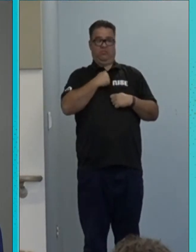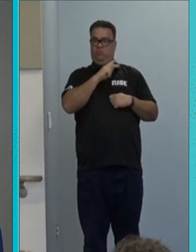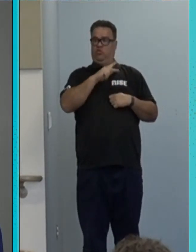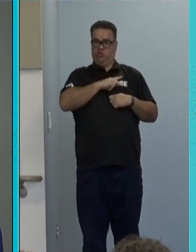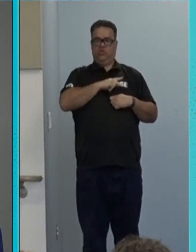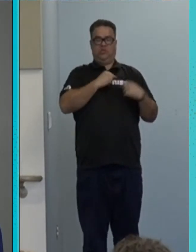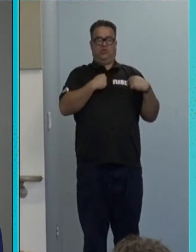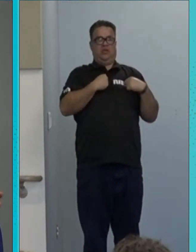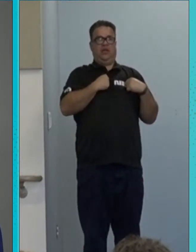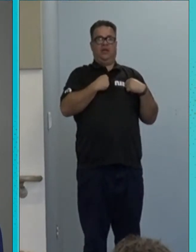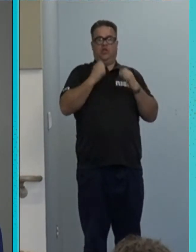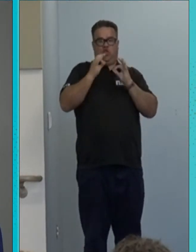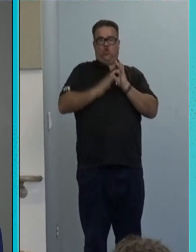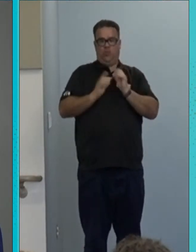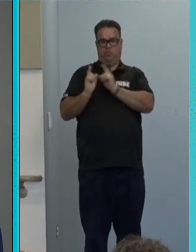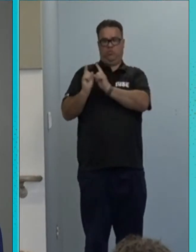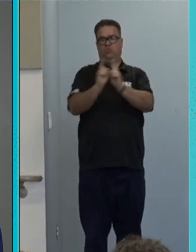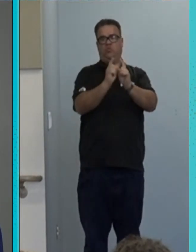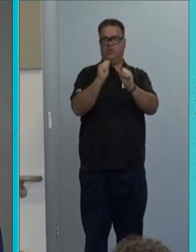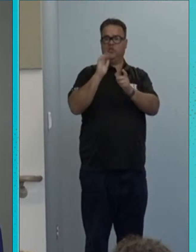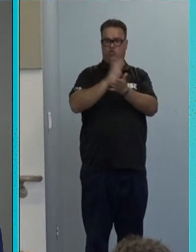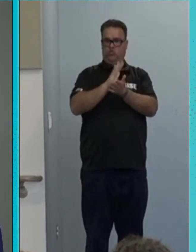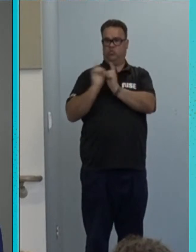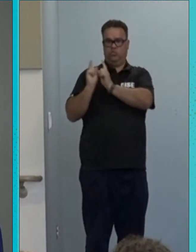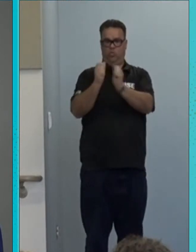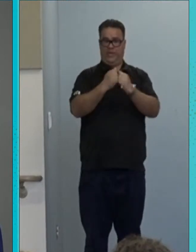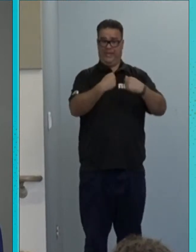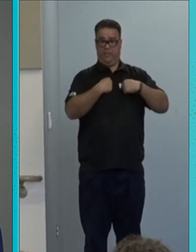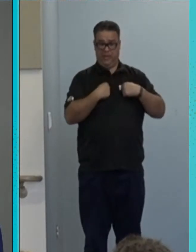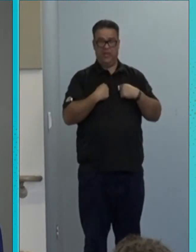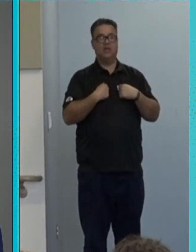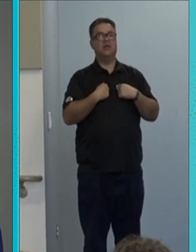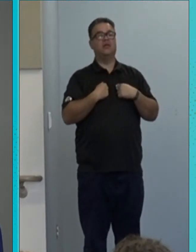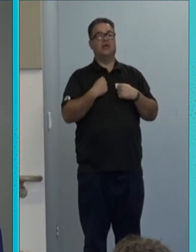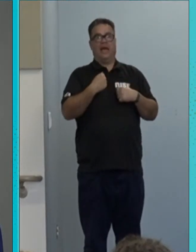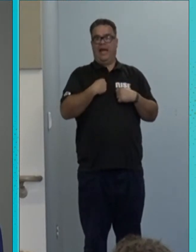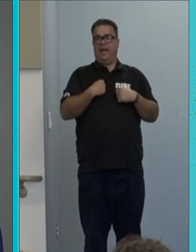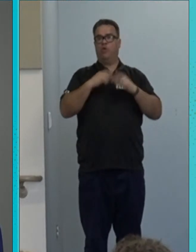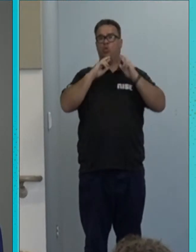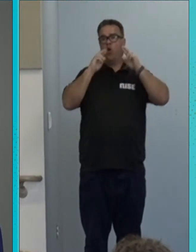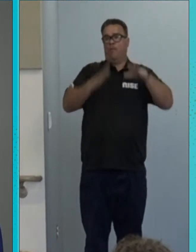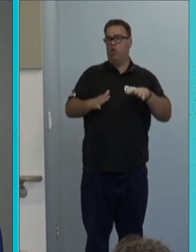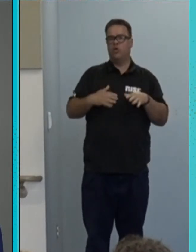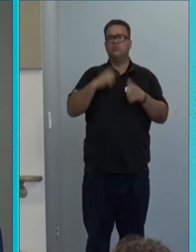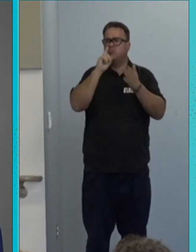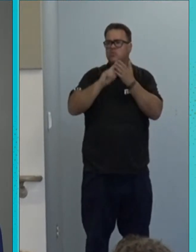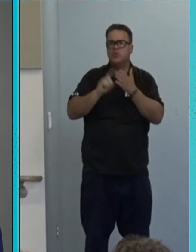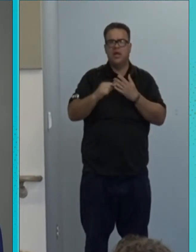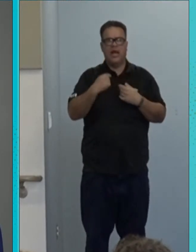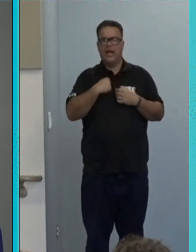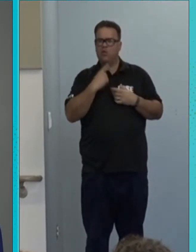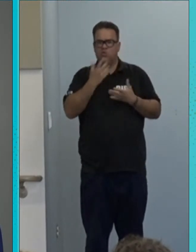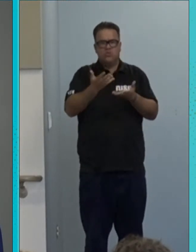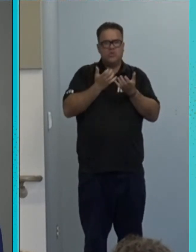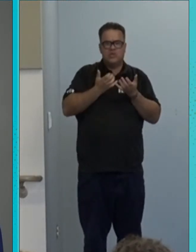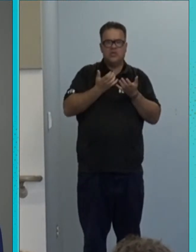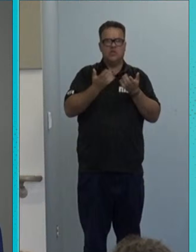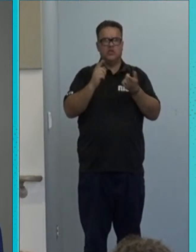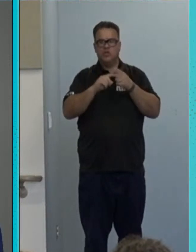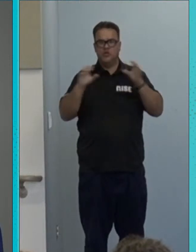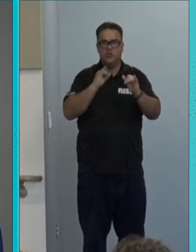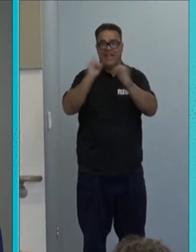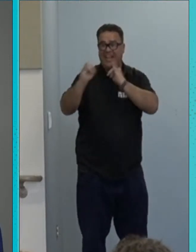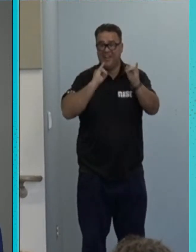with an interpreter from the school, and being the reporter that I am, I really wanted to do